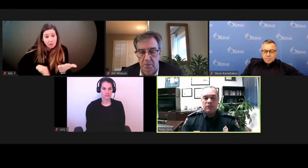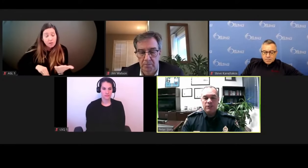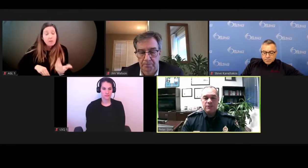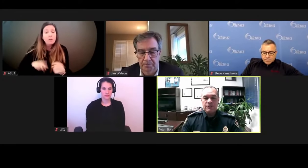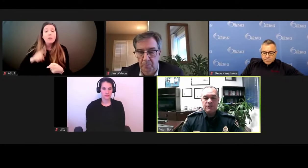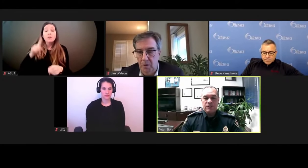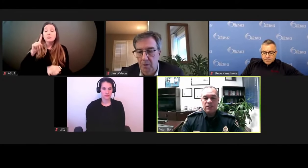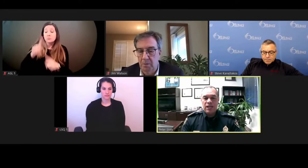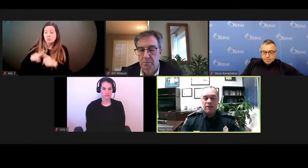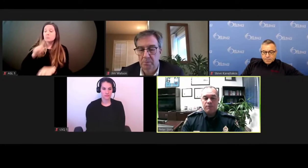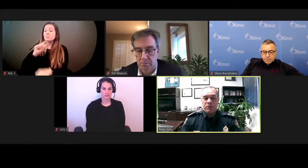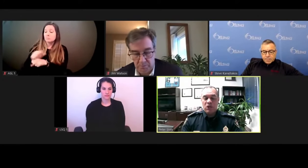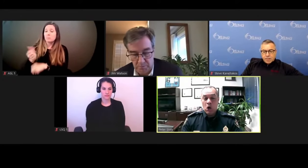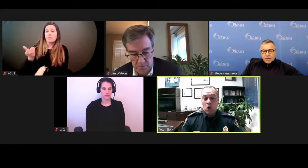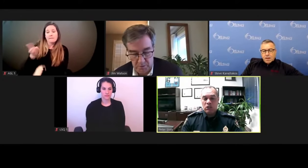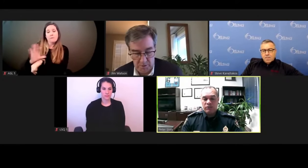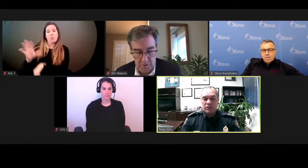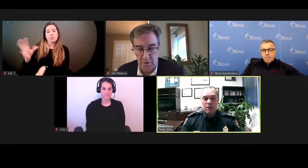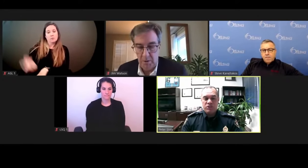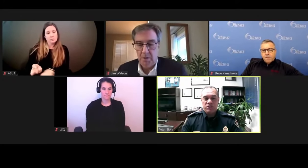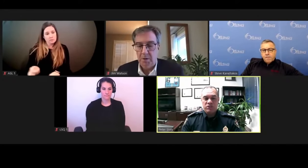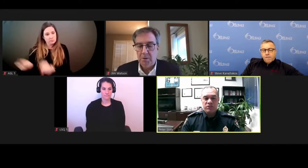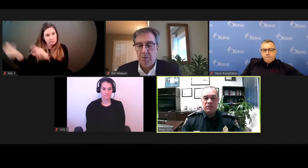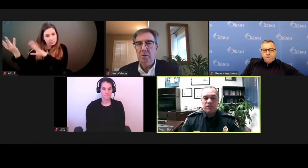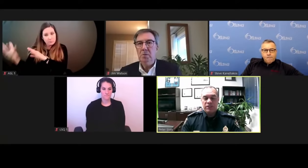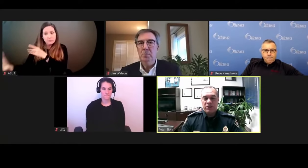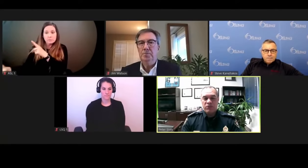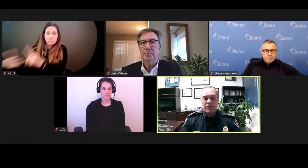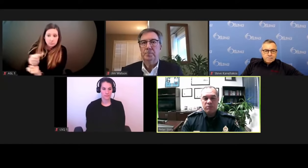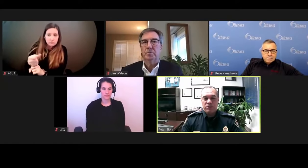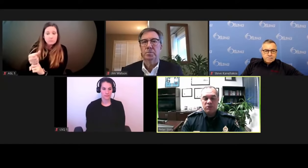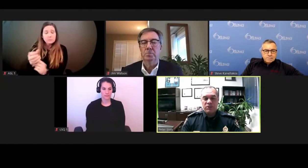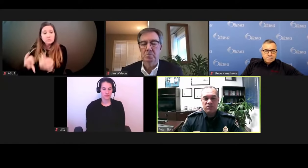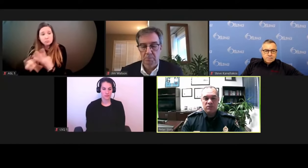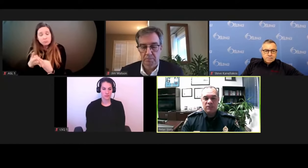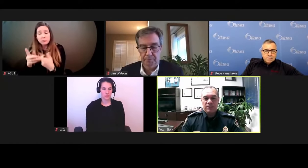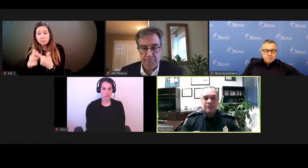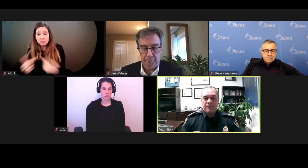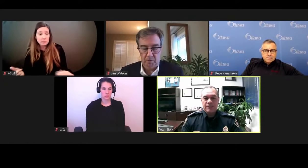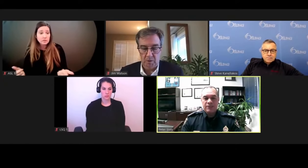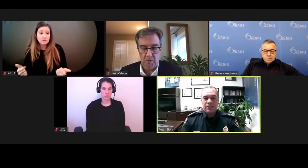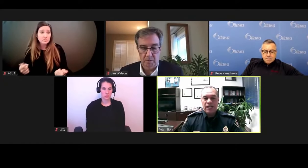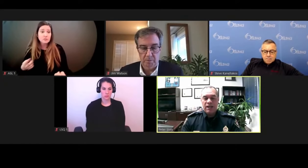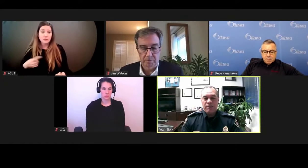removal. All of the options that are available to us.